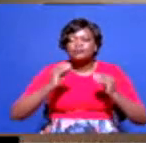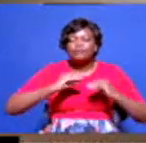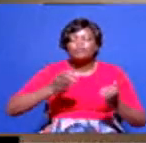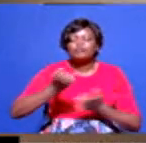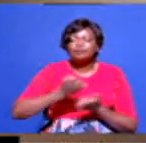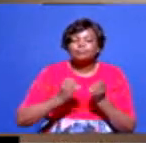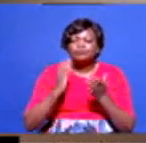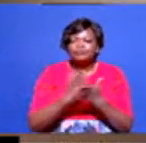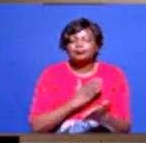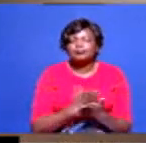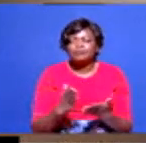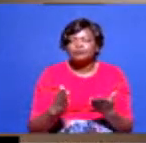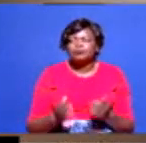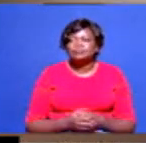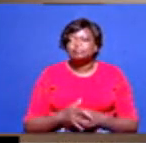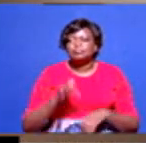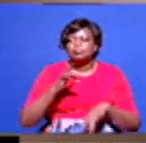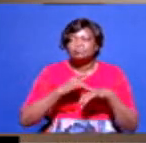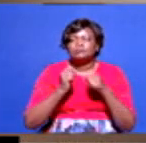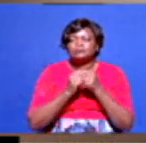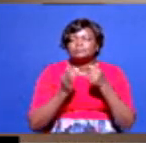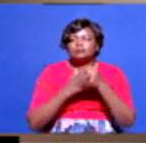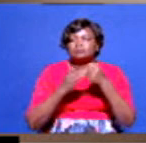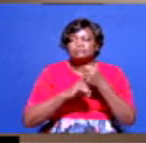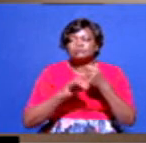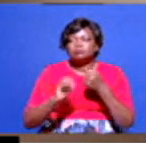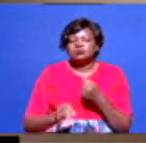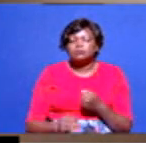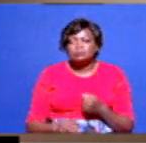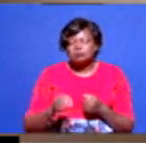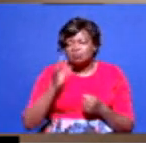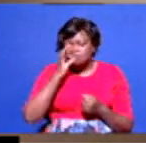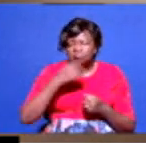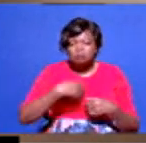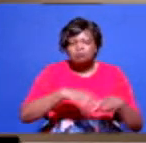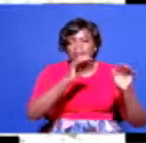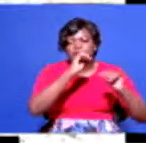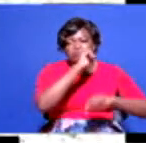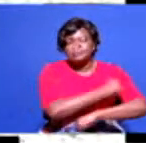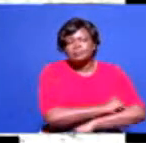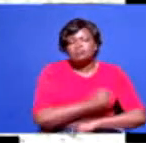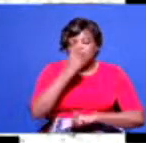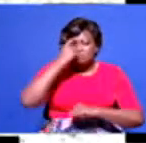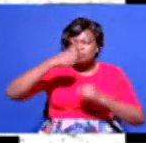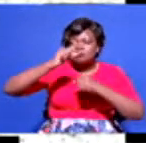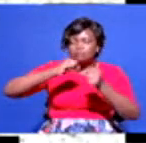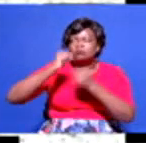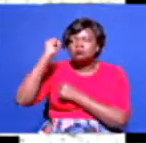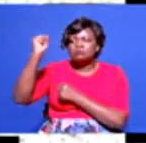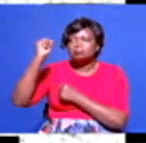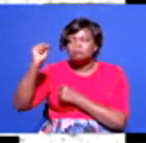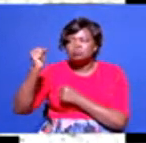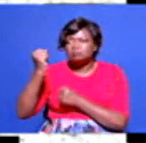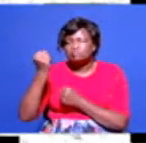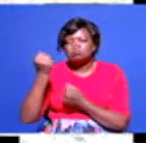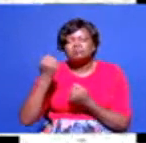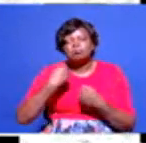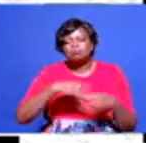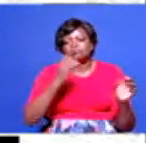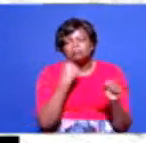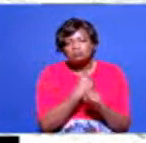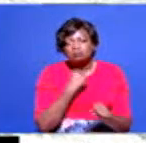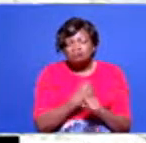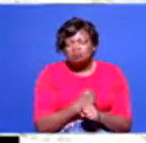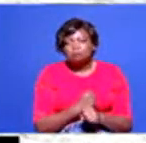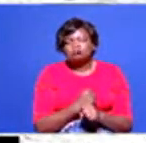department. In early 1960, Kibaki left academia for active politics by giving up his job at Makerere